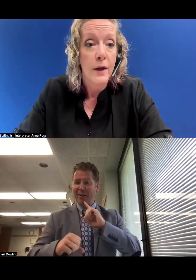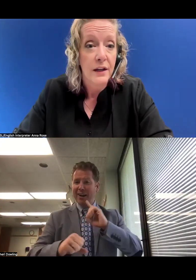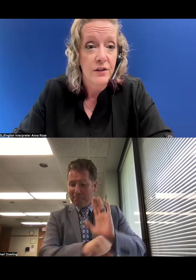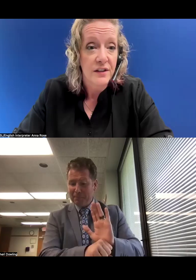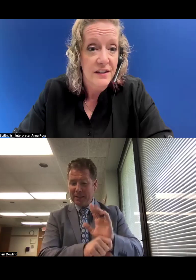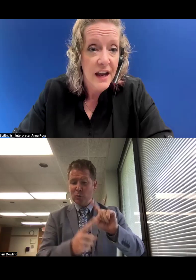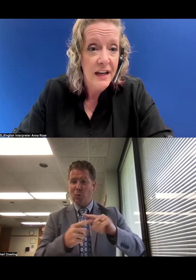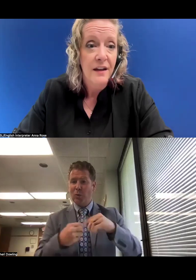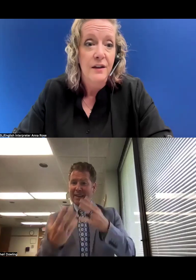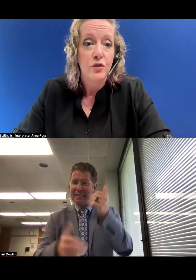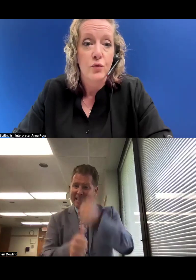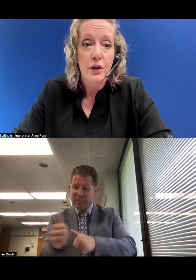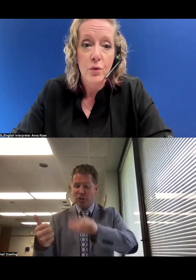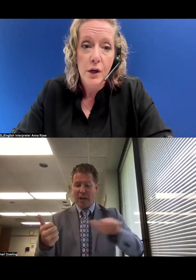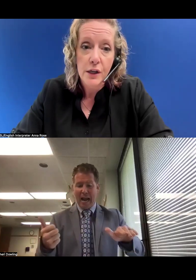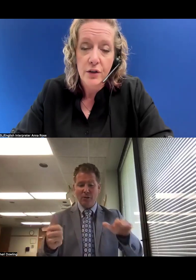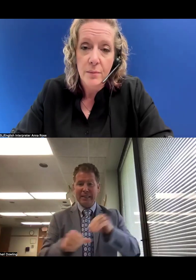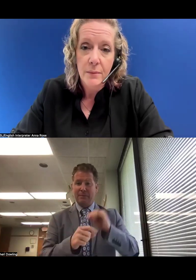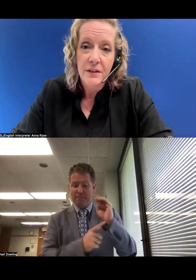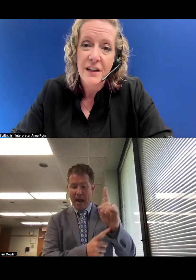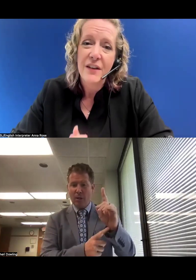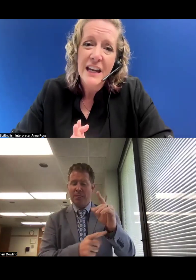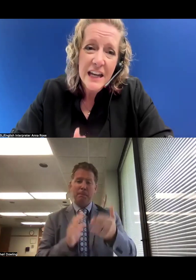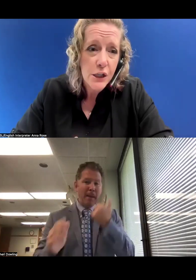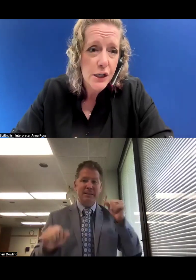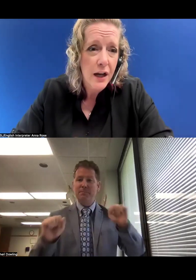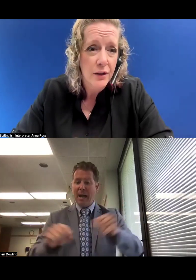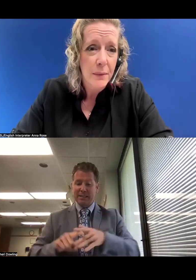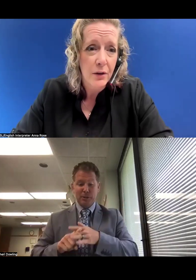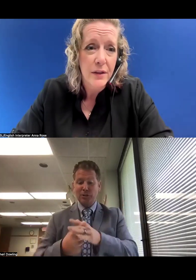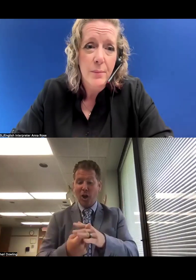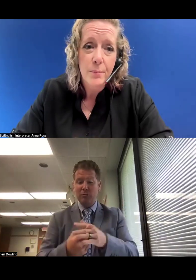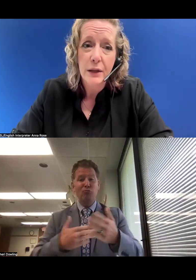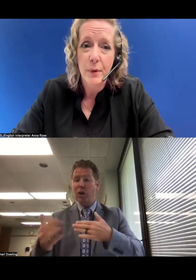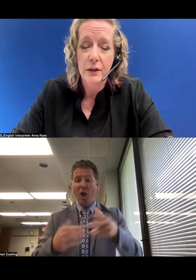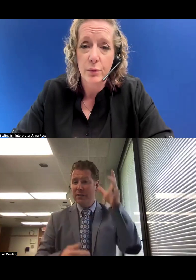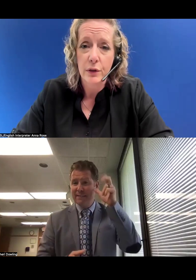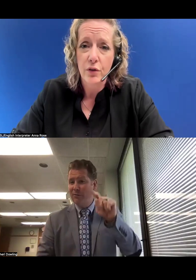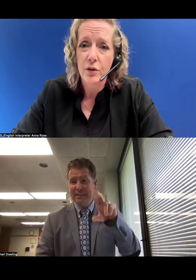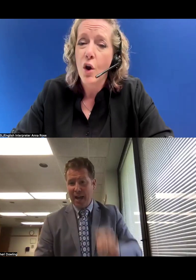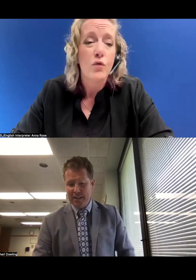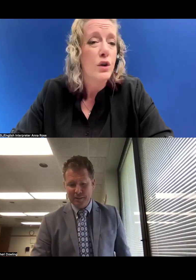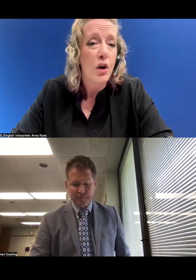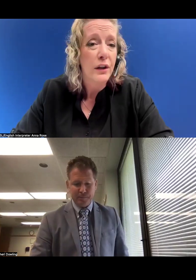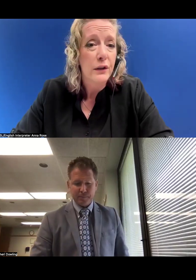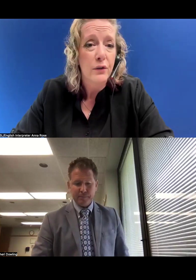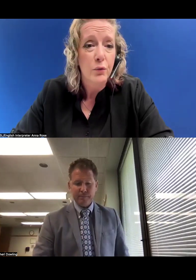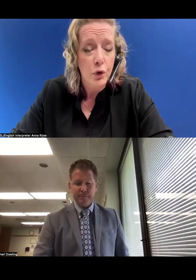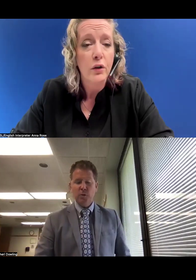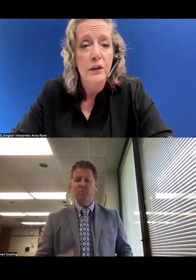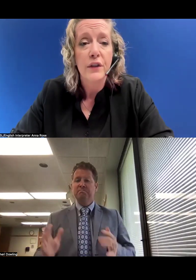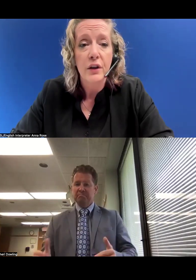We are here today to renew our shared commitment to giving each child in Maryland the best possible start,